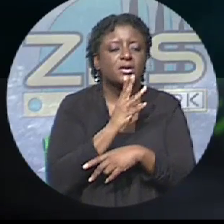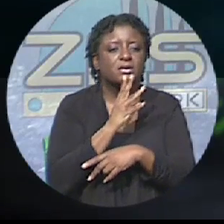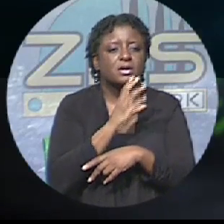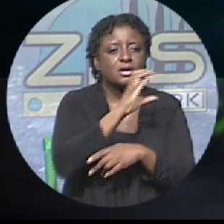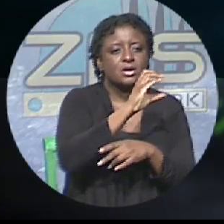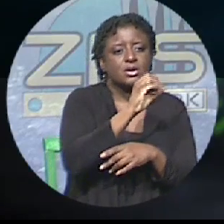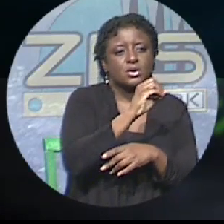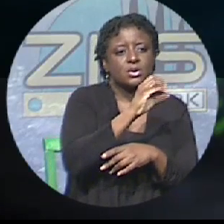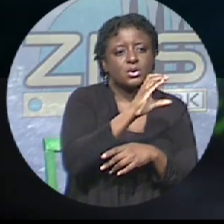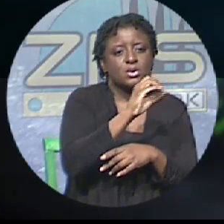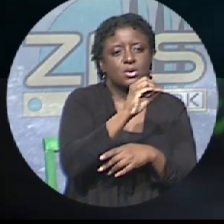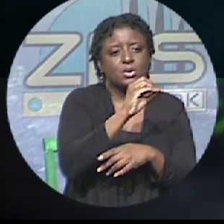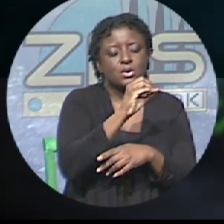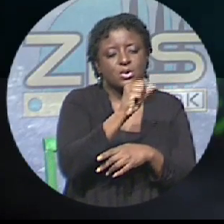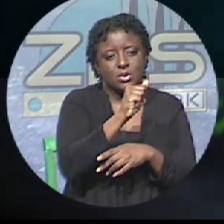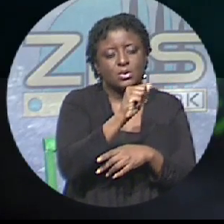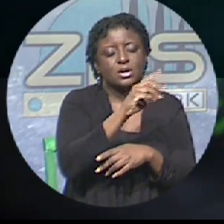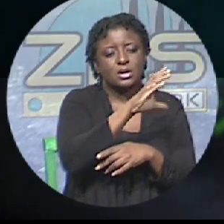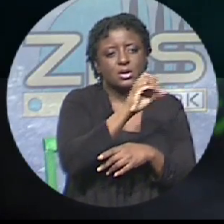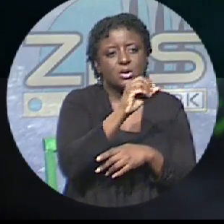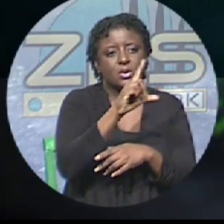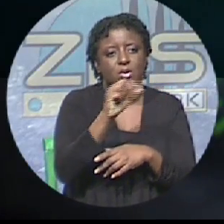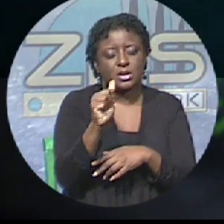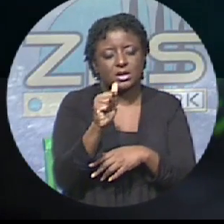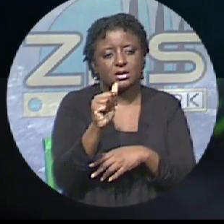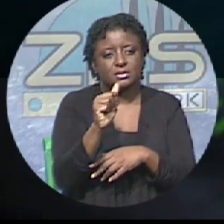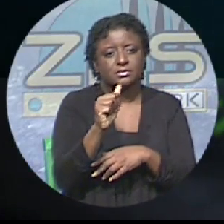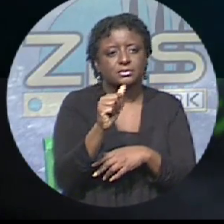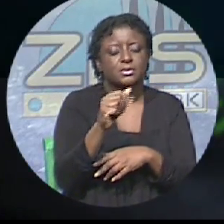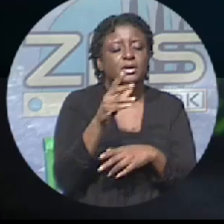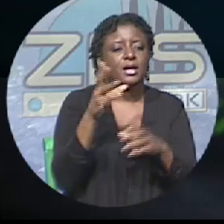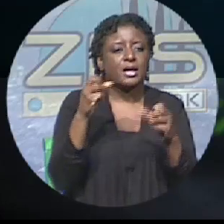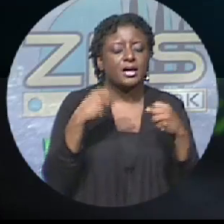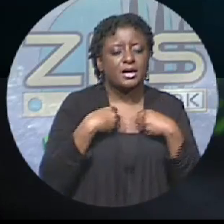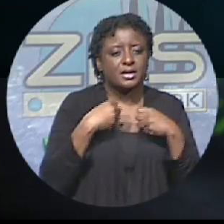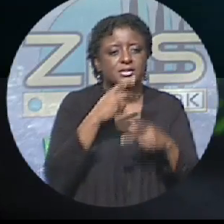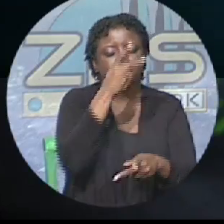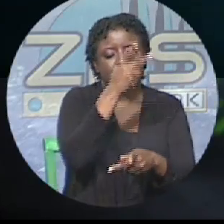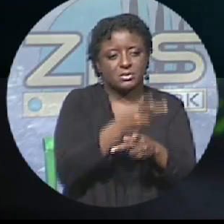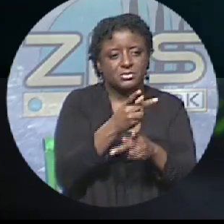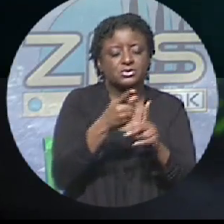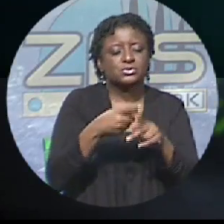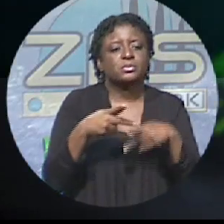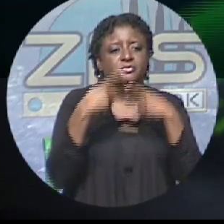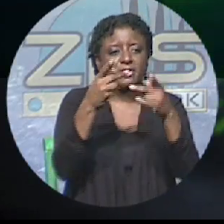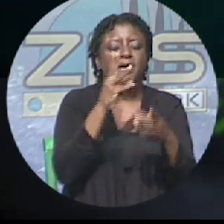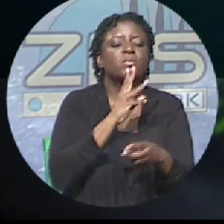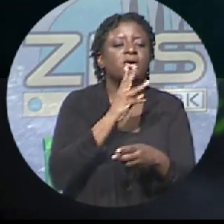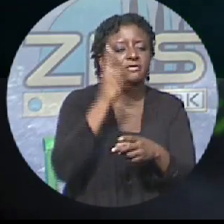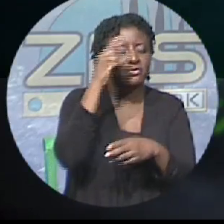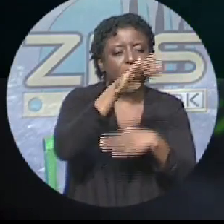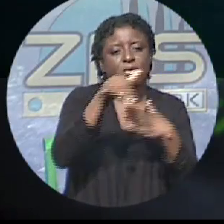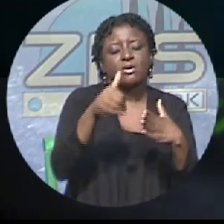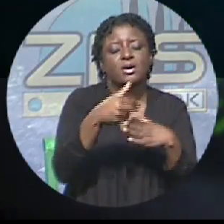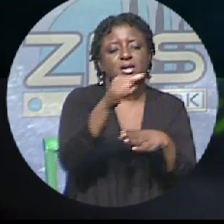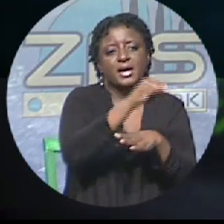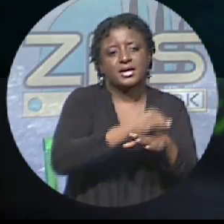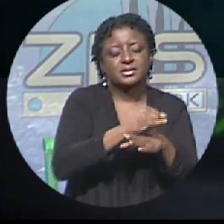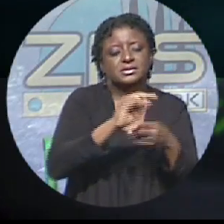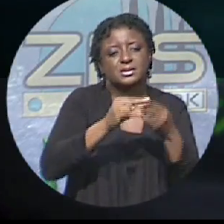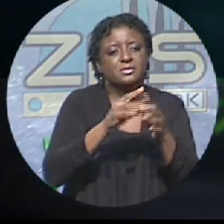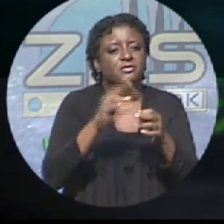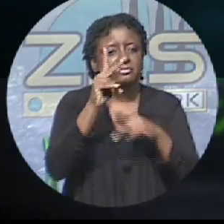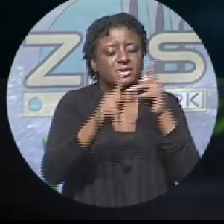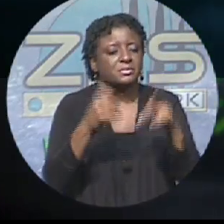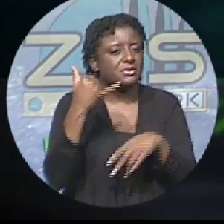Coca-Cola has done that to provide water for all of the islands. And we've also had a number of persons calling in to say that they are